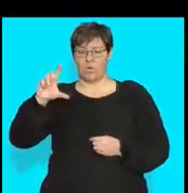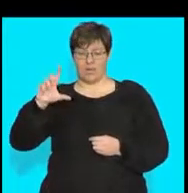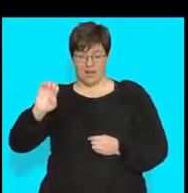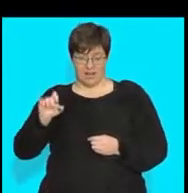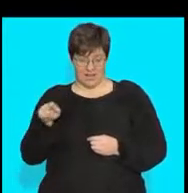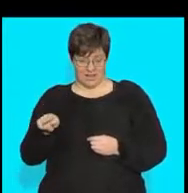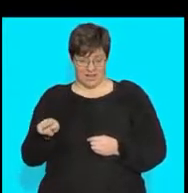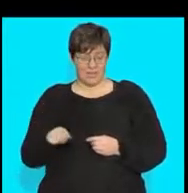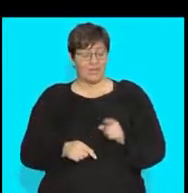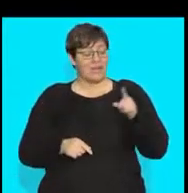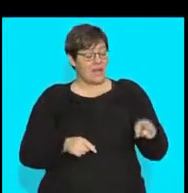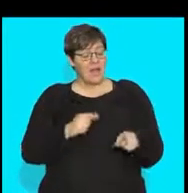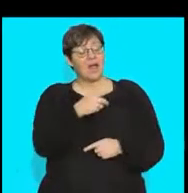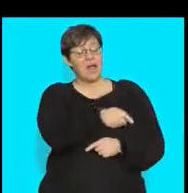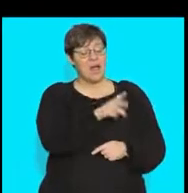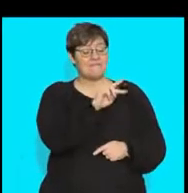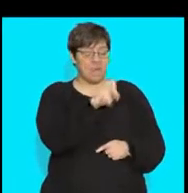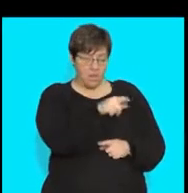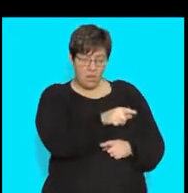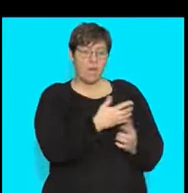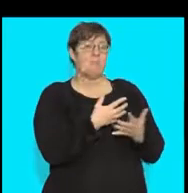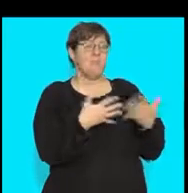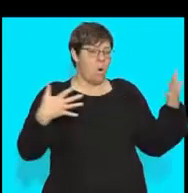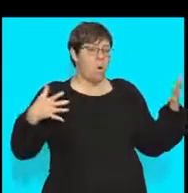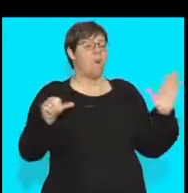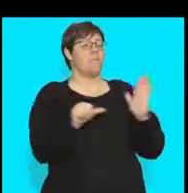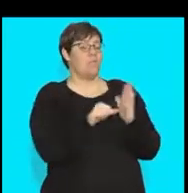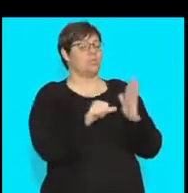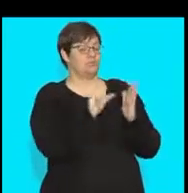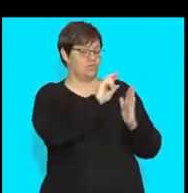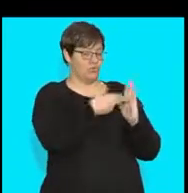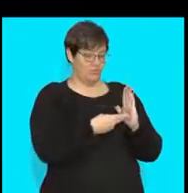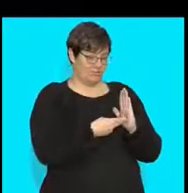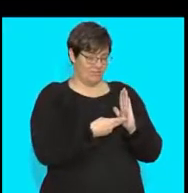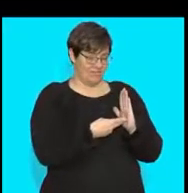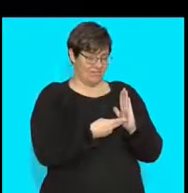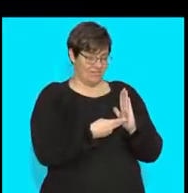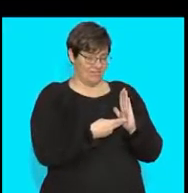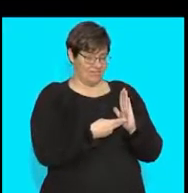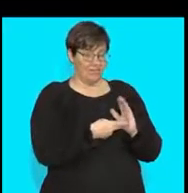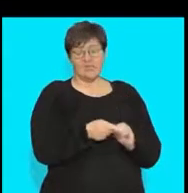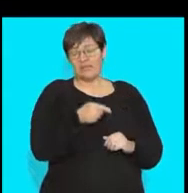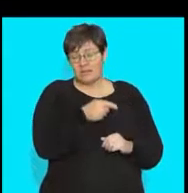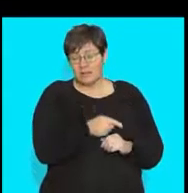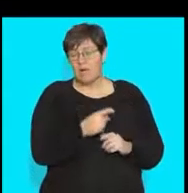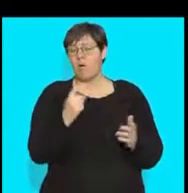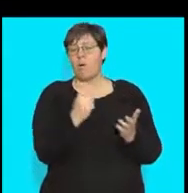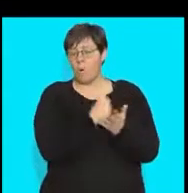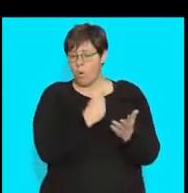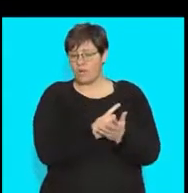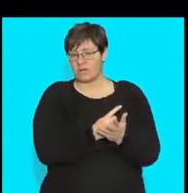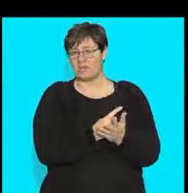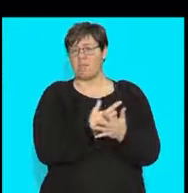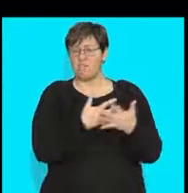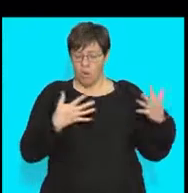in a plant cell, the vacuole plays a far larger, all right, role and is always